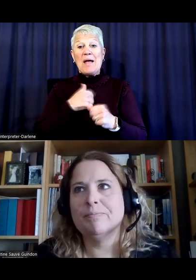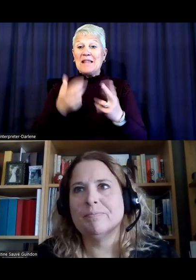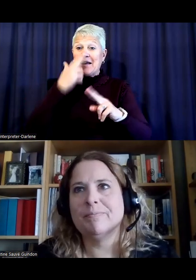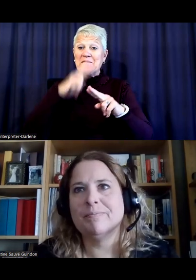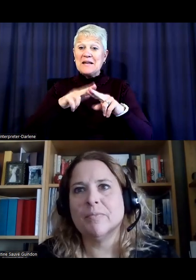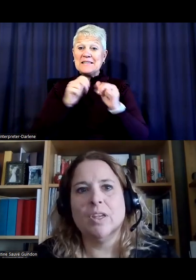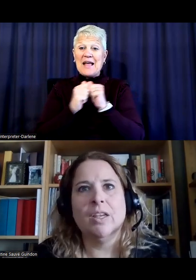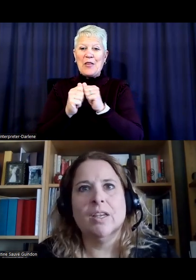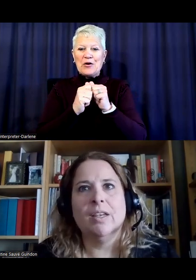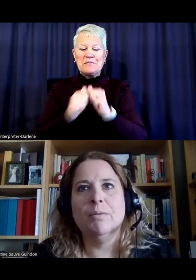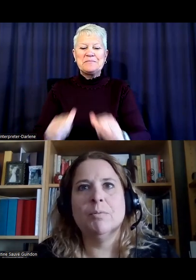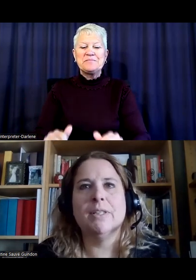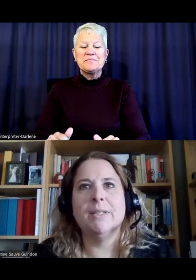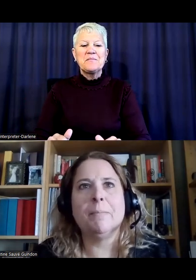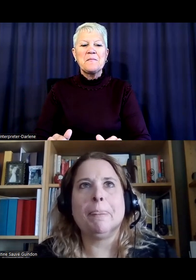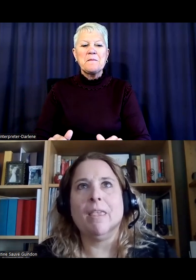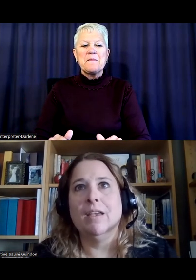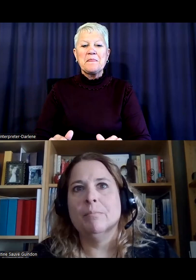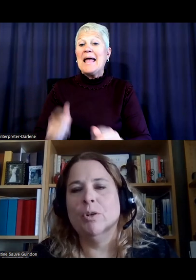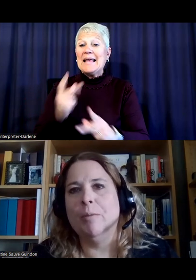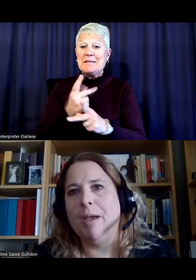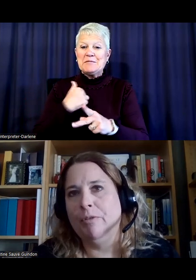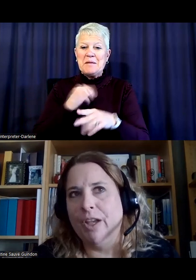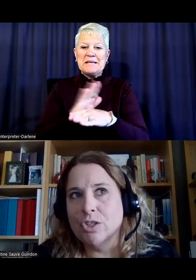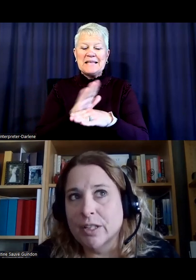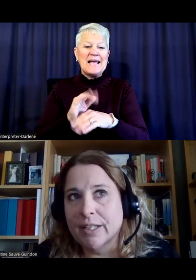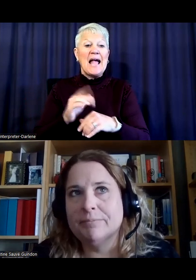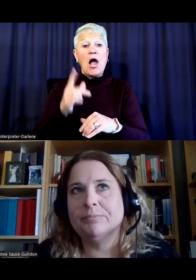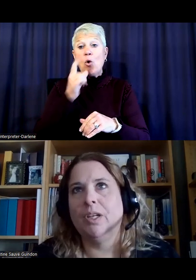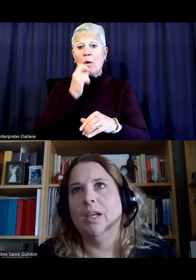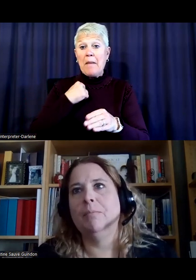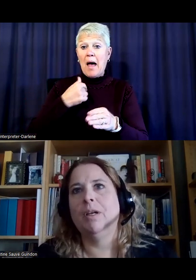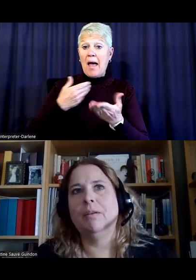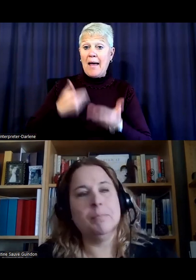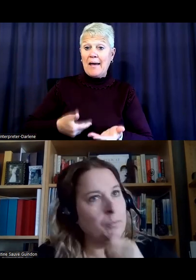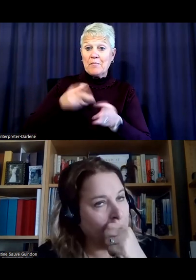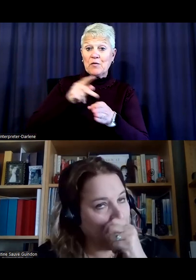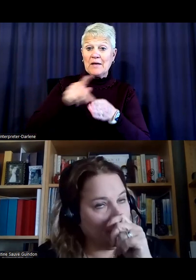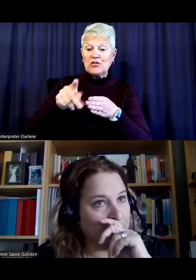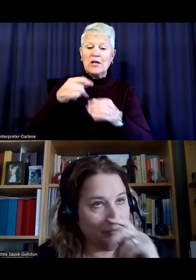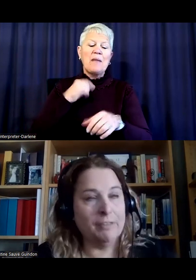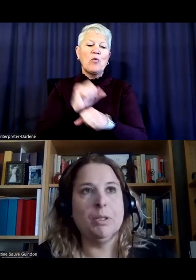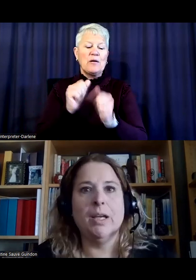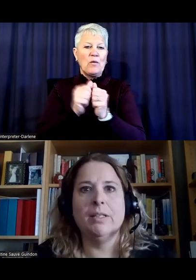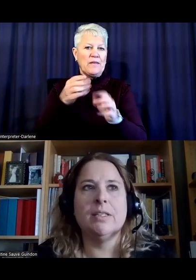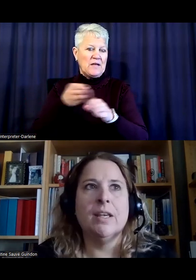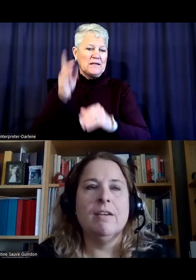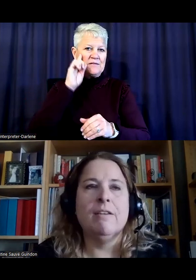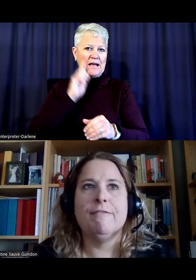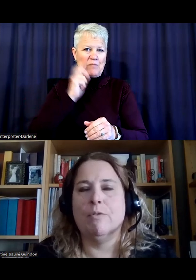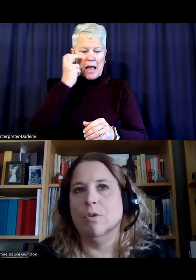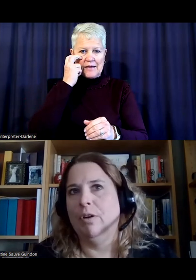together. Keeps me busy. But who am I professionally? I'm been working in the field of